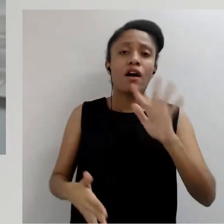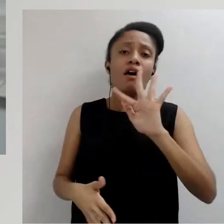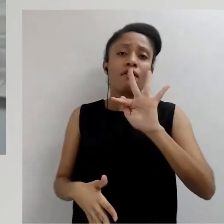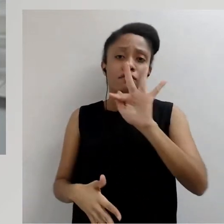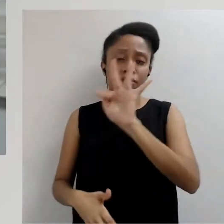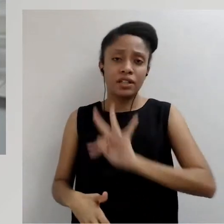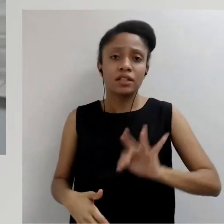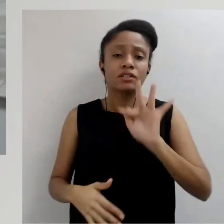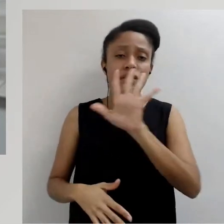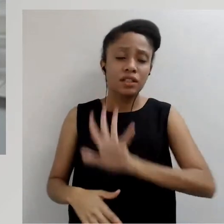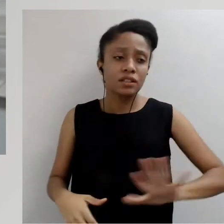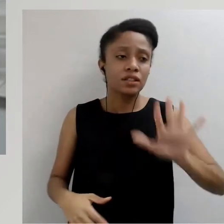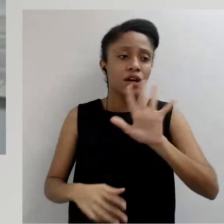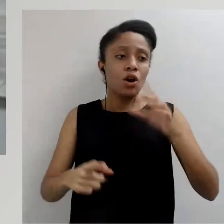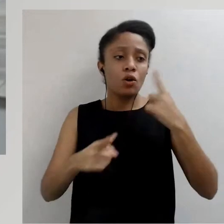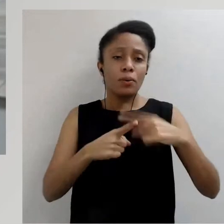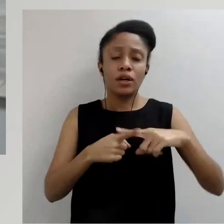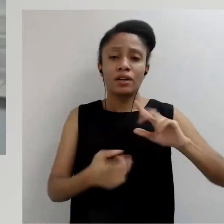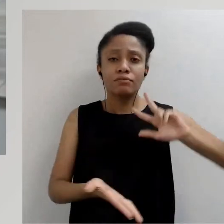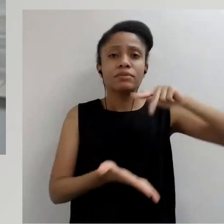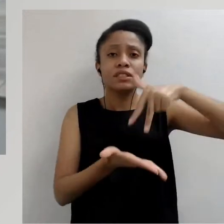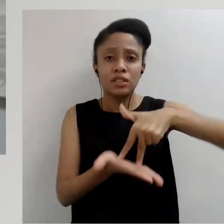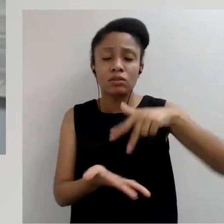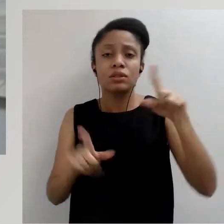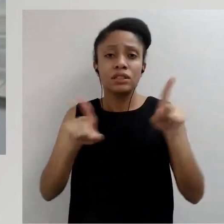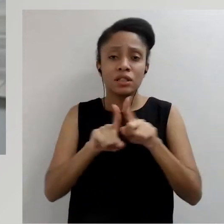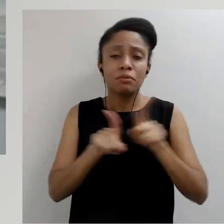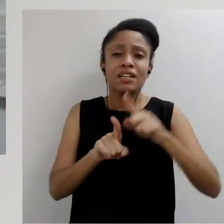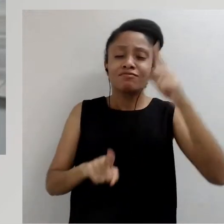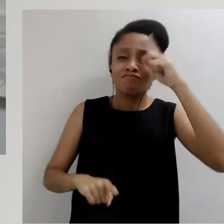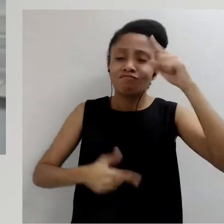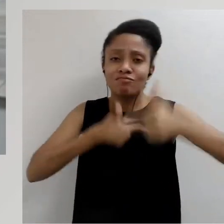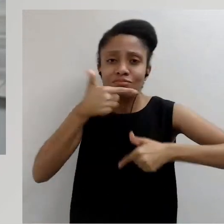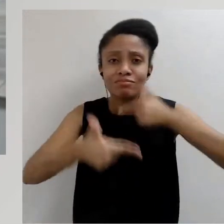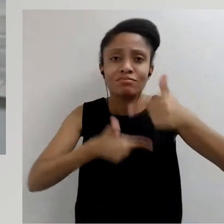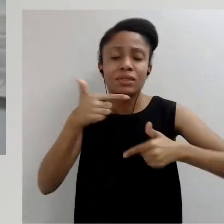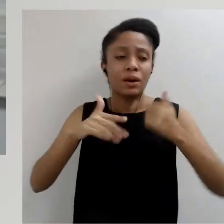in this industry because I have him in the company.